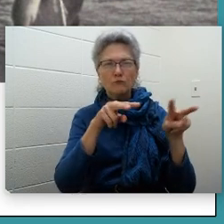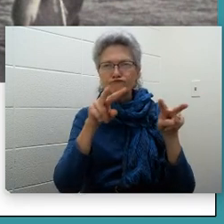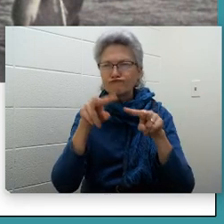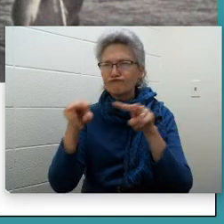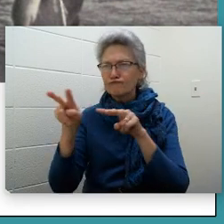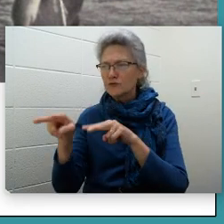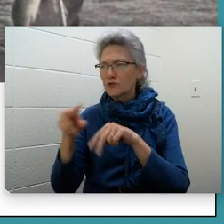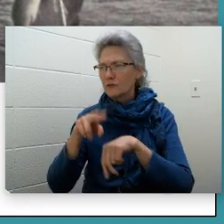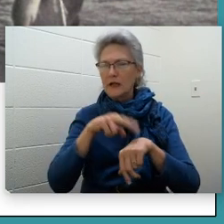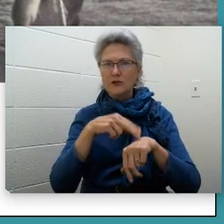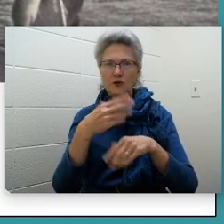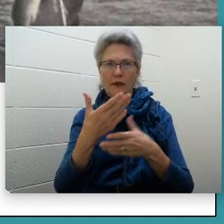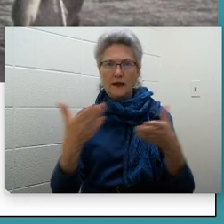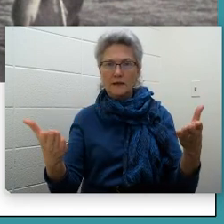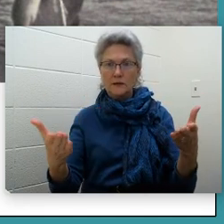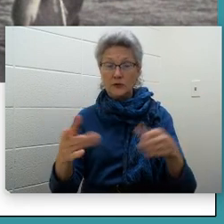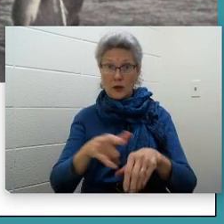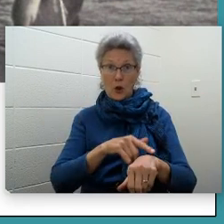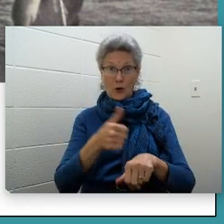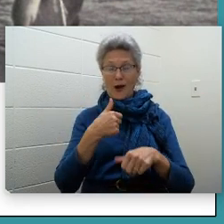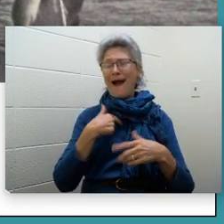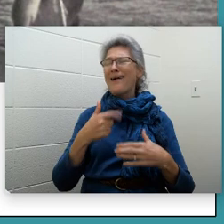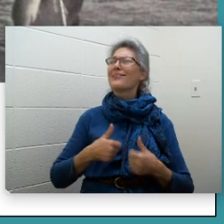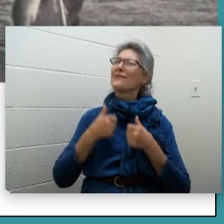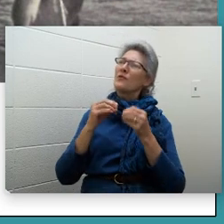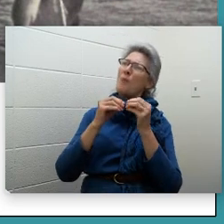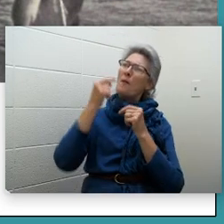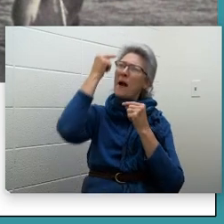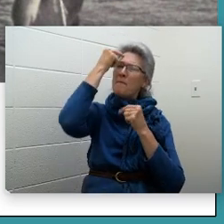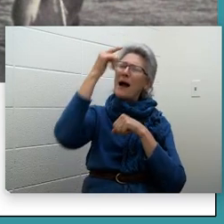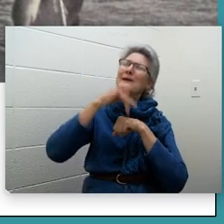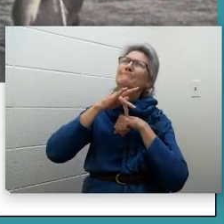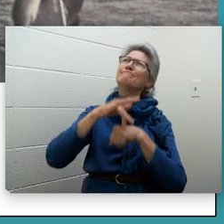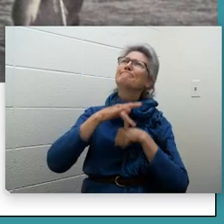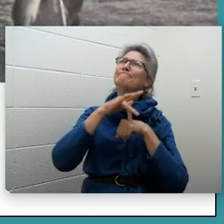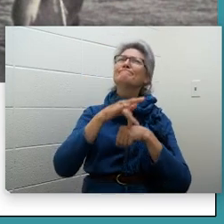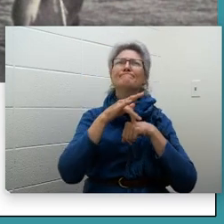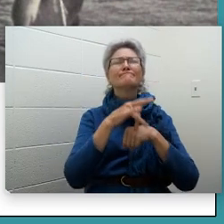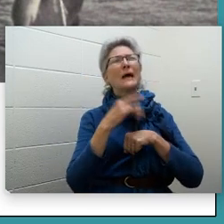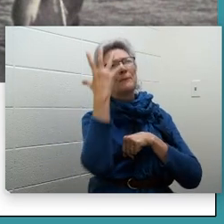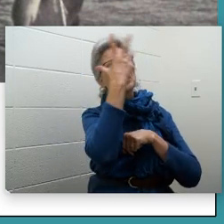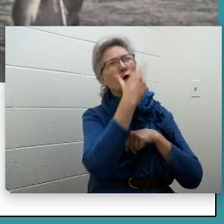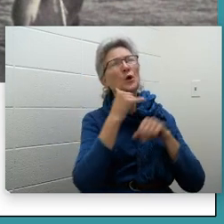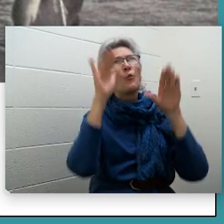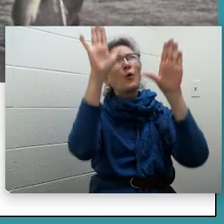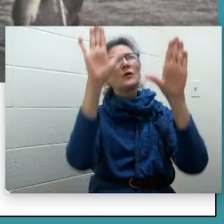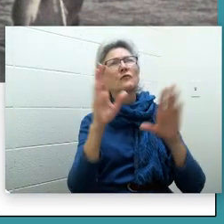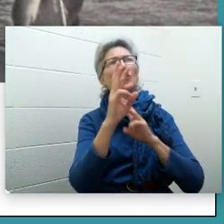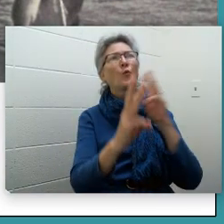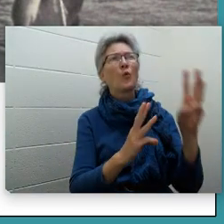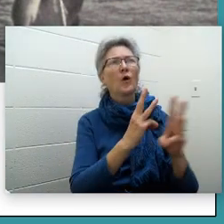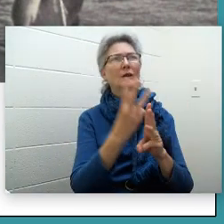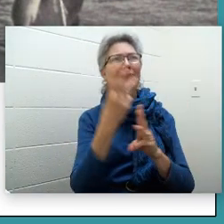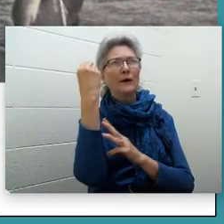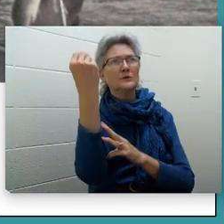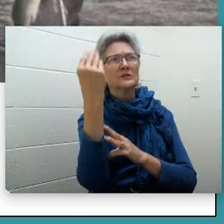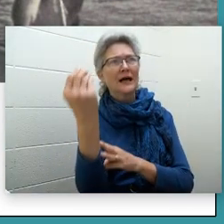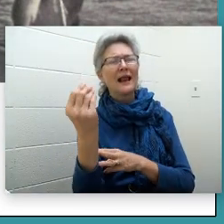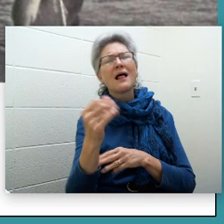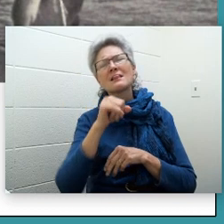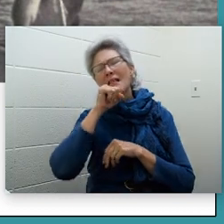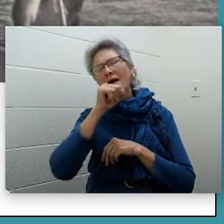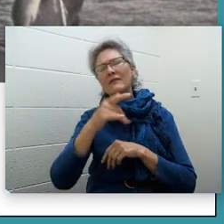nature. The longer I live, the more my mind dwells upon the beauty and wonder of the world. I have loved the feel of the grass